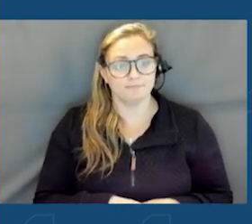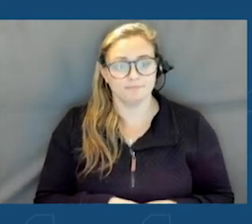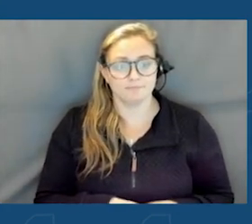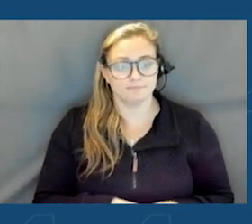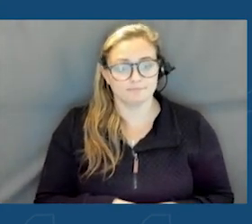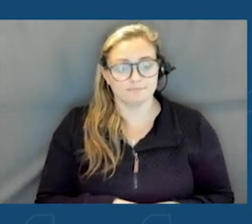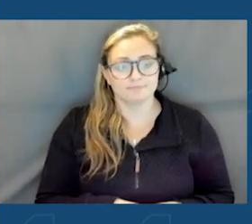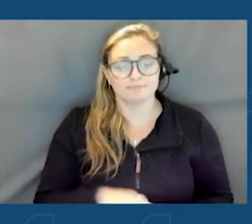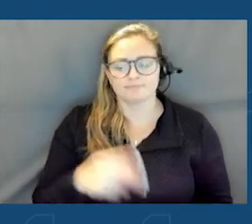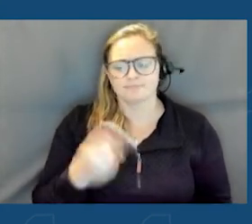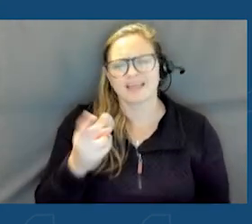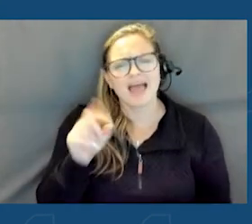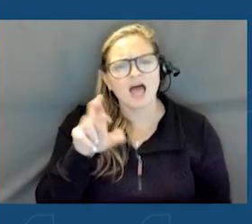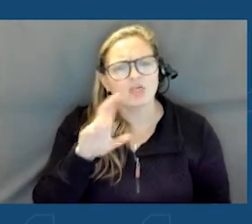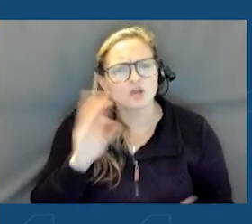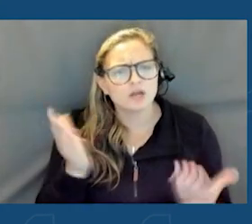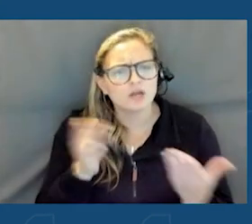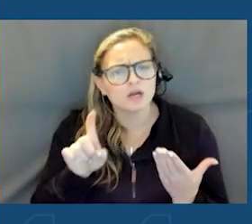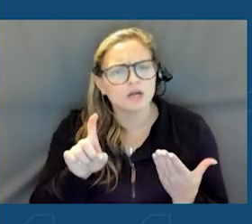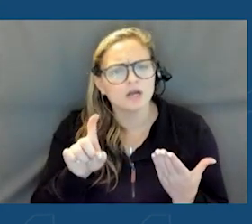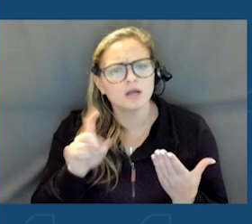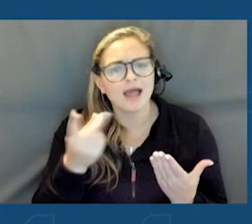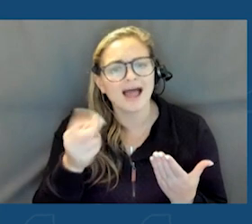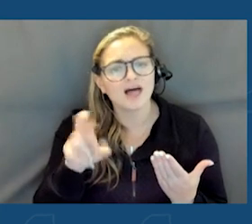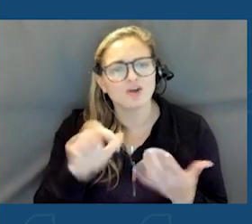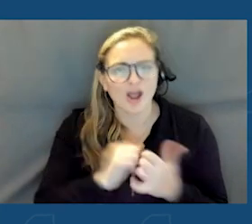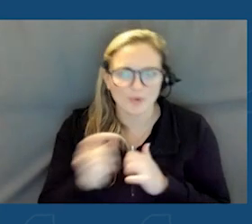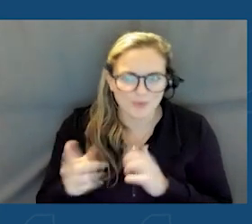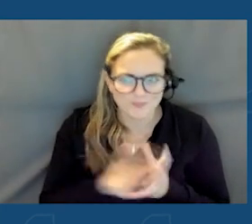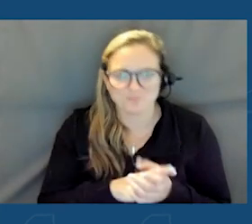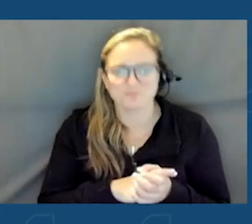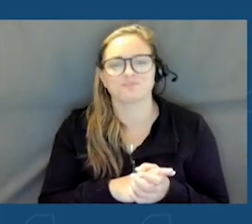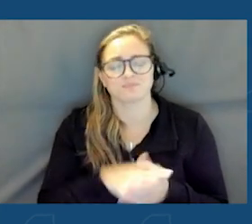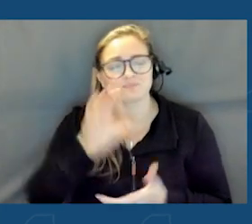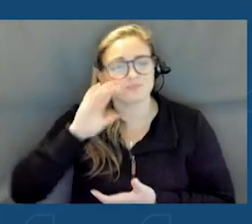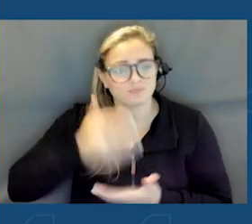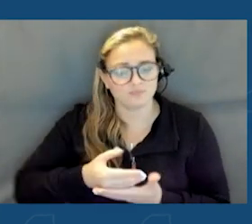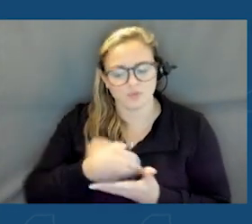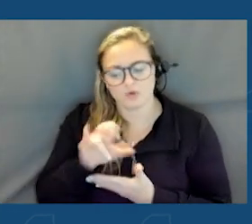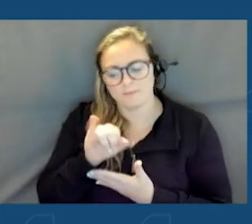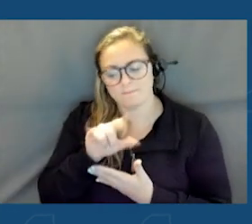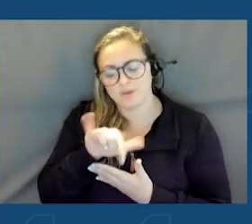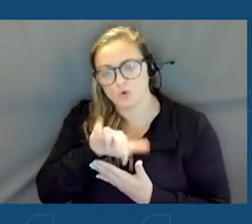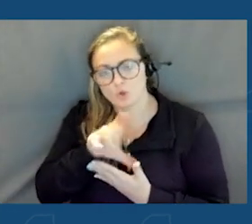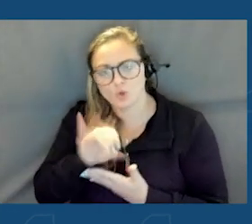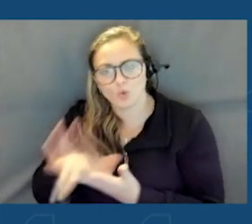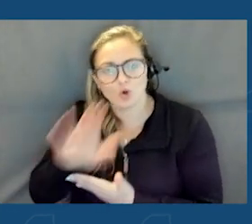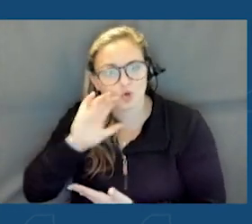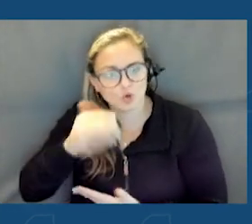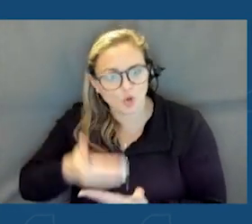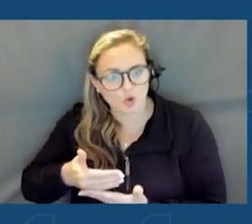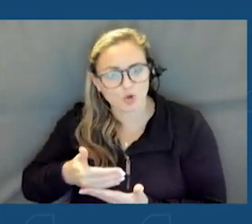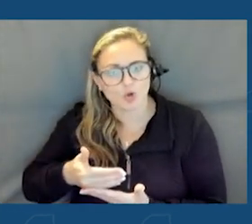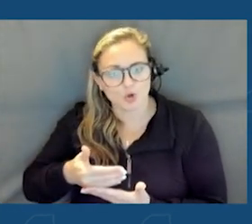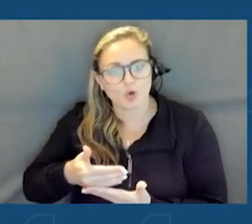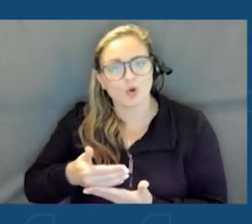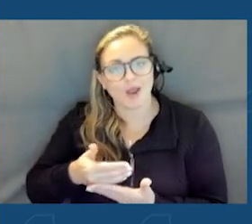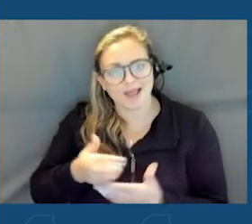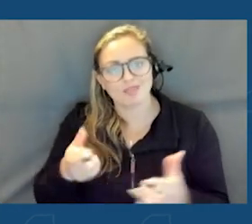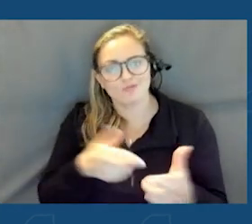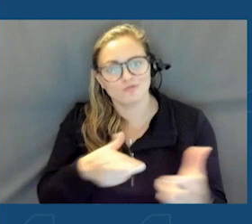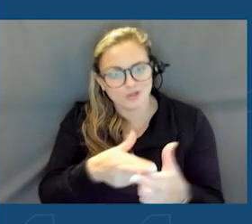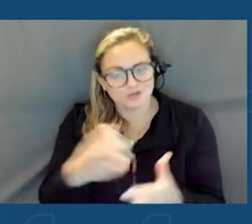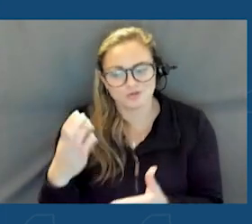And Heather, is Heather here? Heather, how are you? Heather, the daughter of Marylou and also the chair of the Regional Parks Commission. A lot of responsibility there.